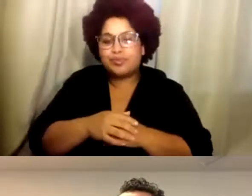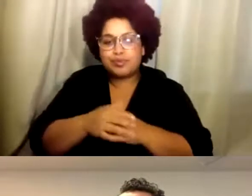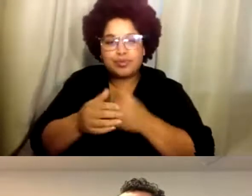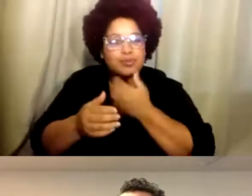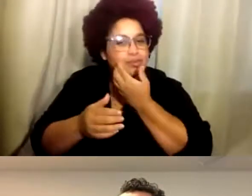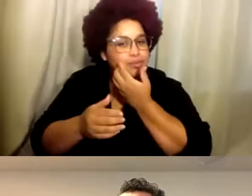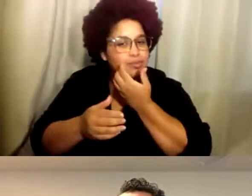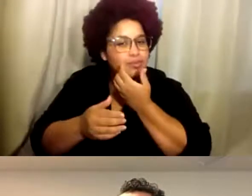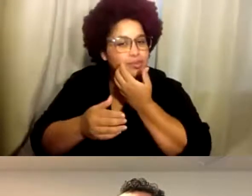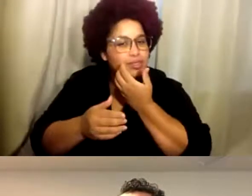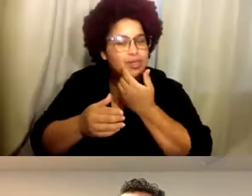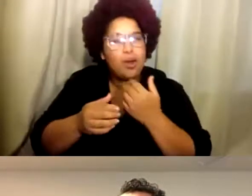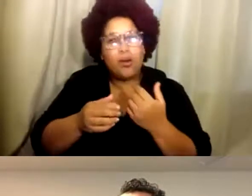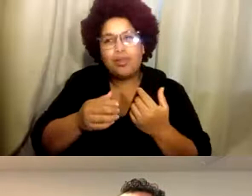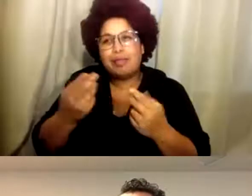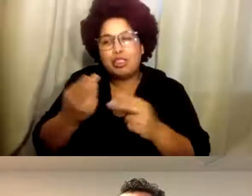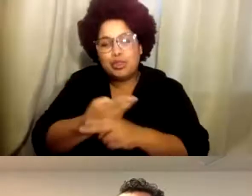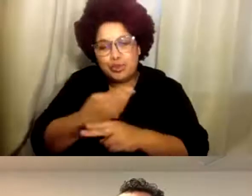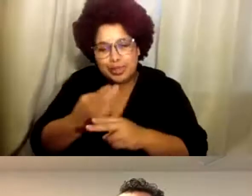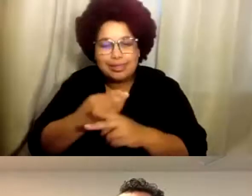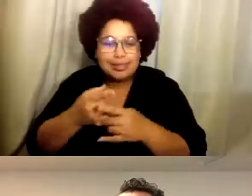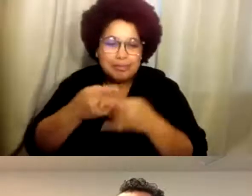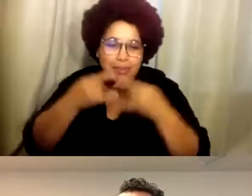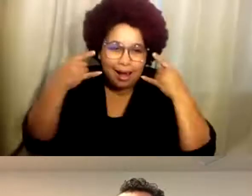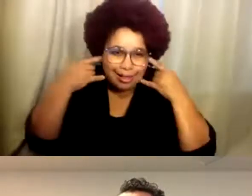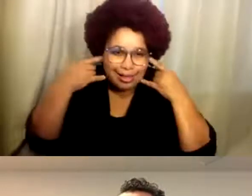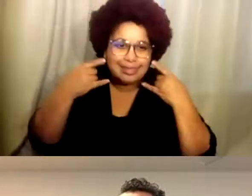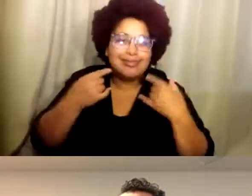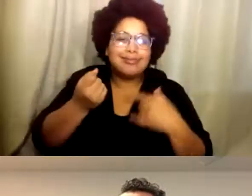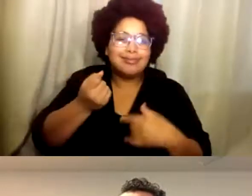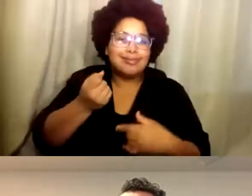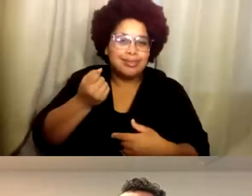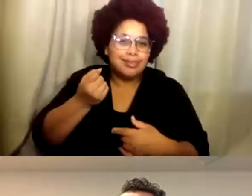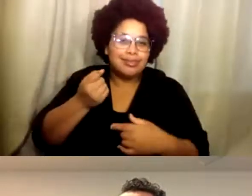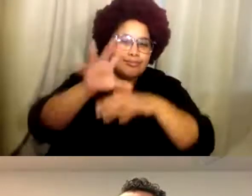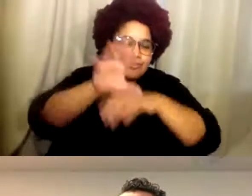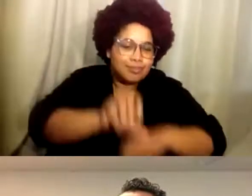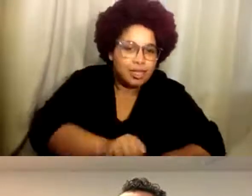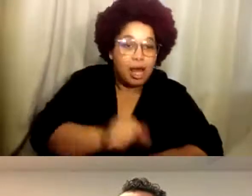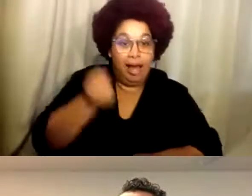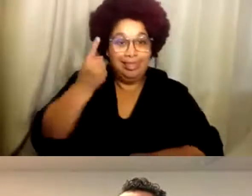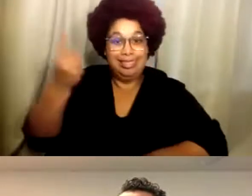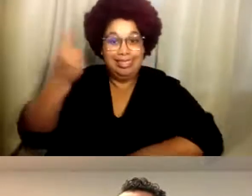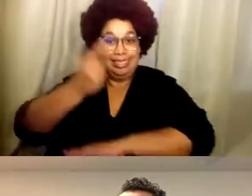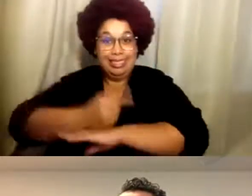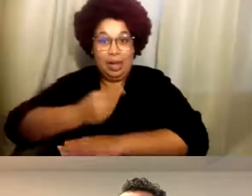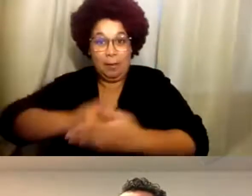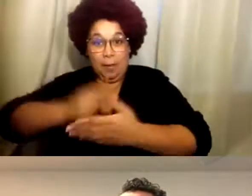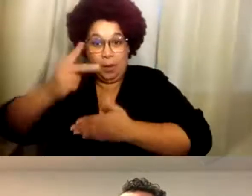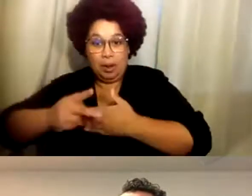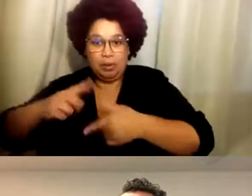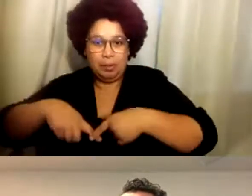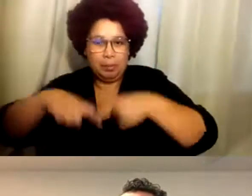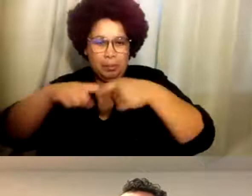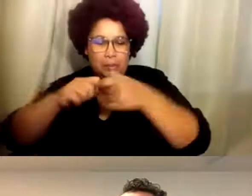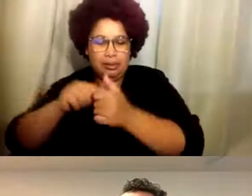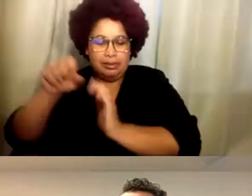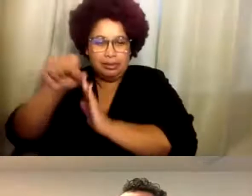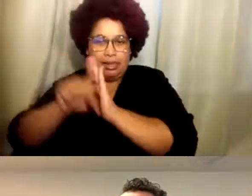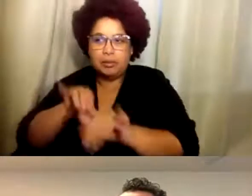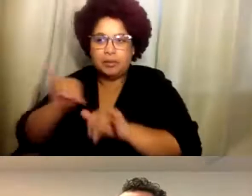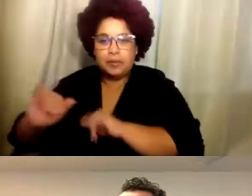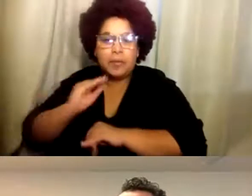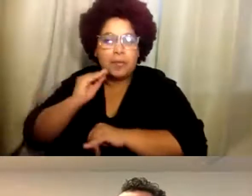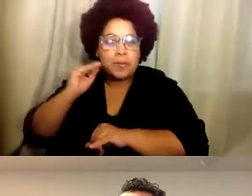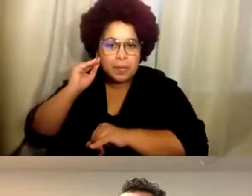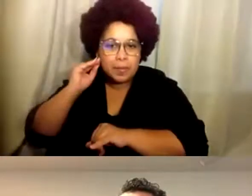haven't had challenges with that. People in our day program, because day programs were on pause with the state, they stayed home, and